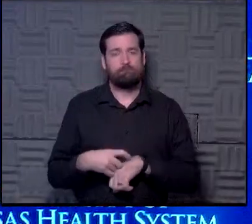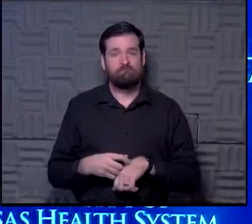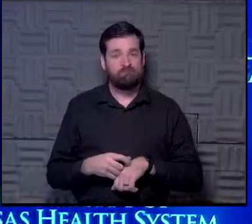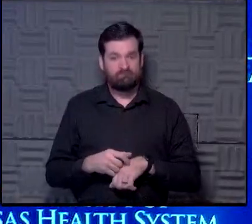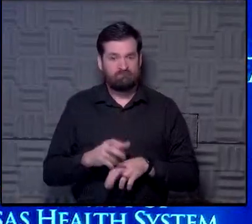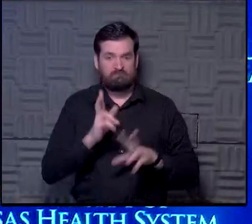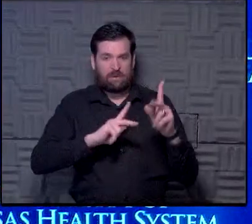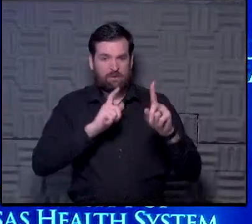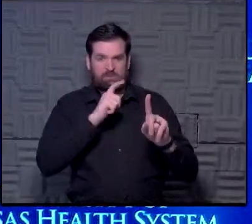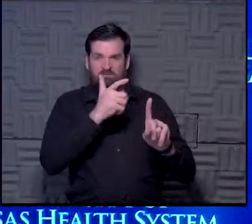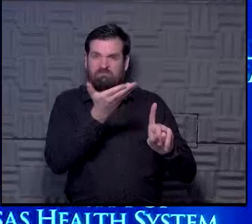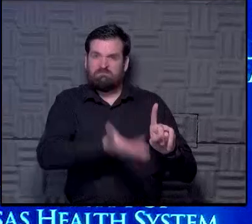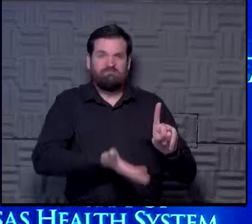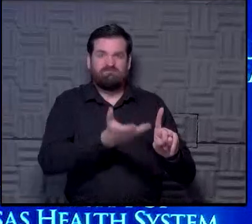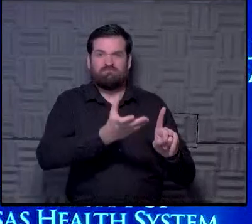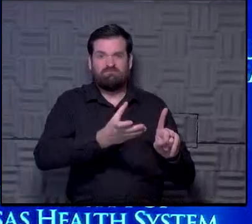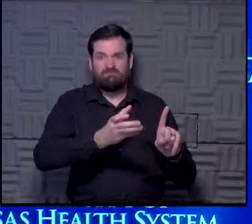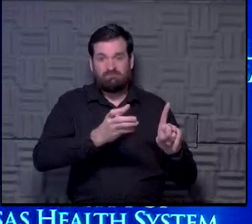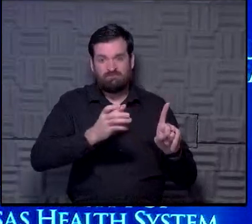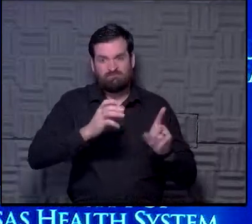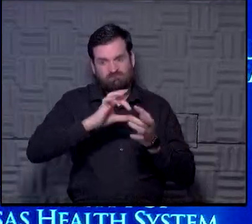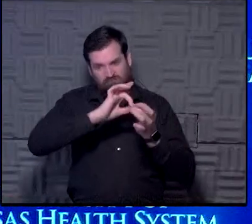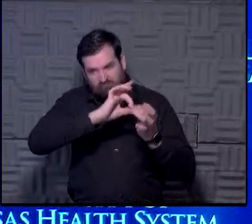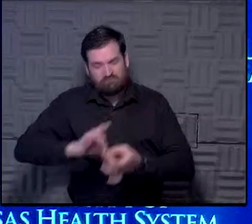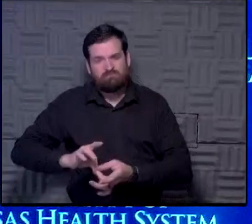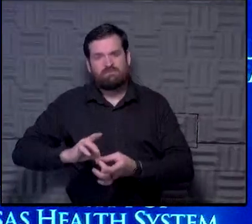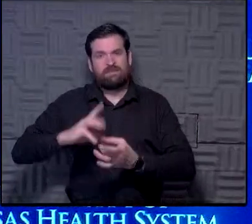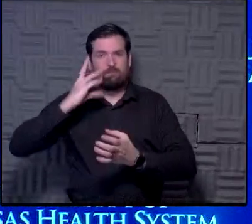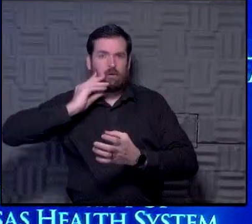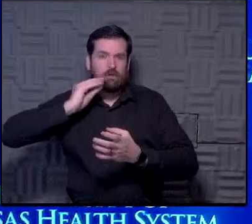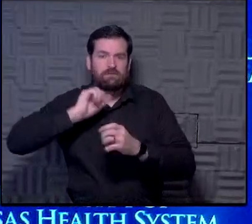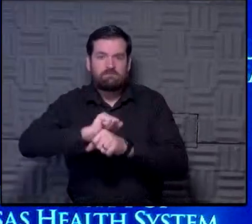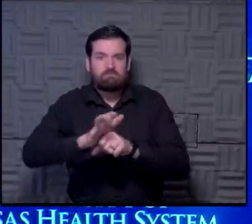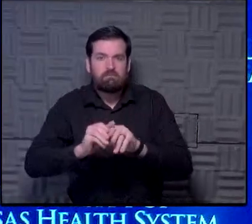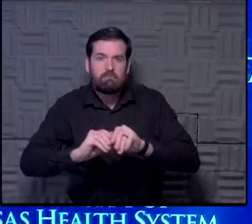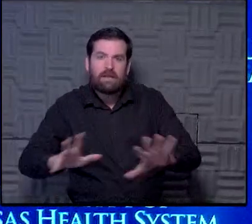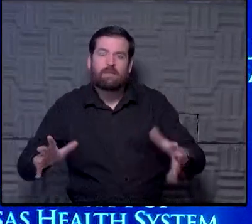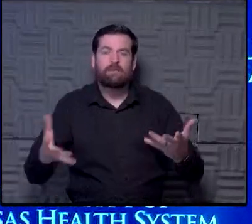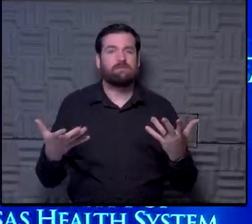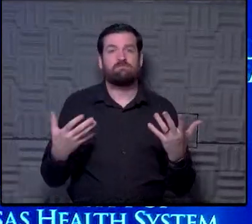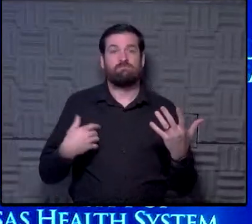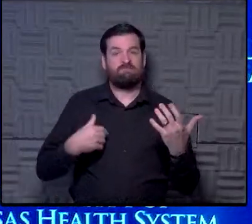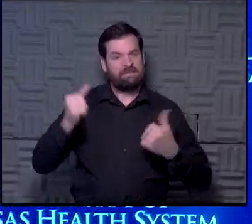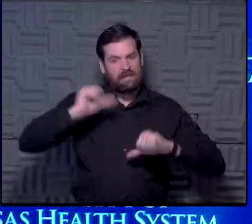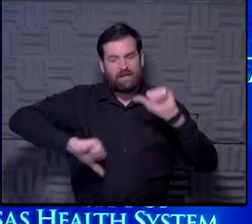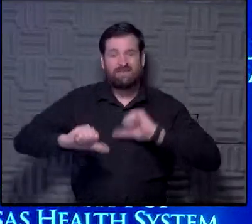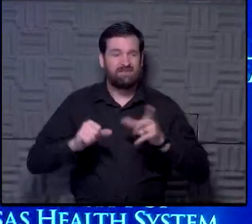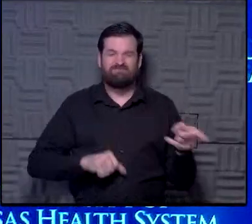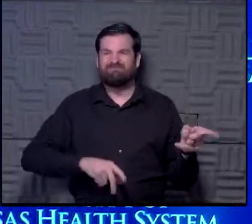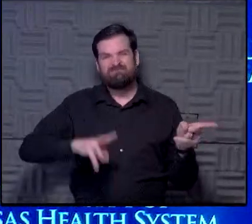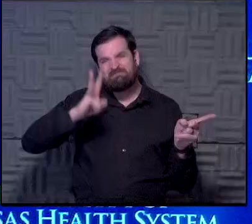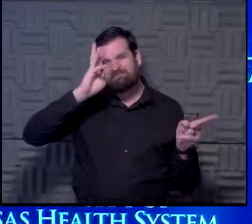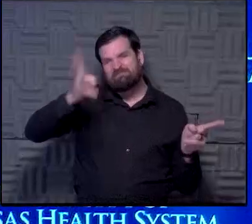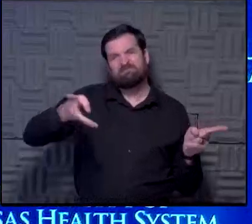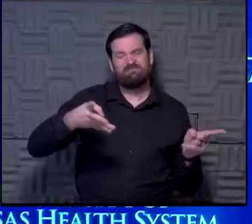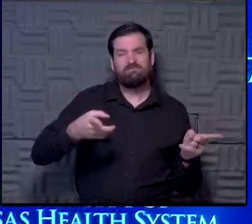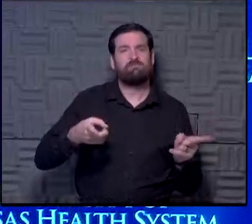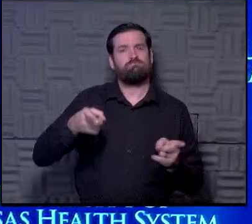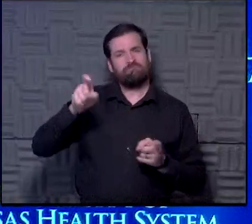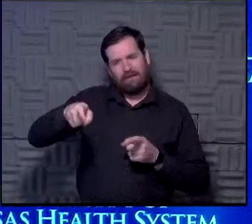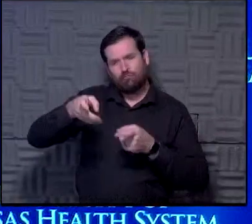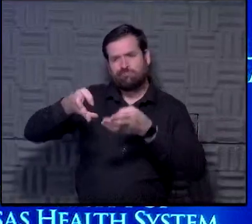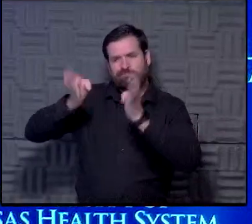people who don't have a founding or grounding in pandemics, or people who don't have a founding in science and kind of make it up. You got to listen